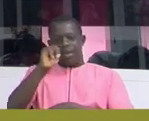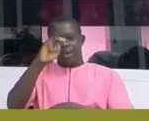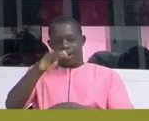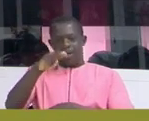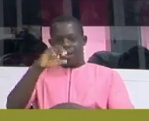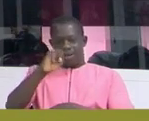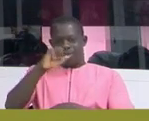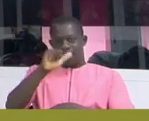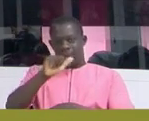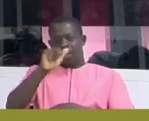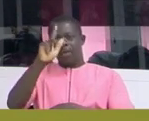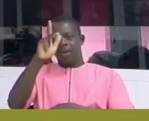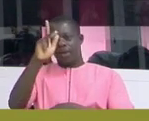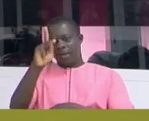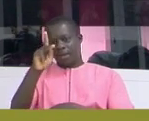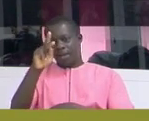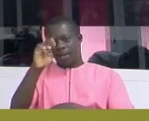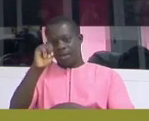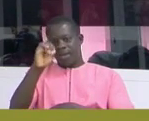My name is Enaka.